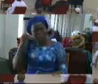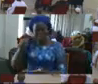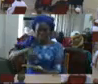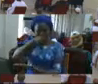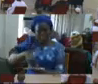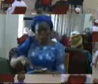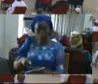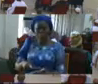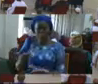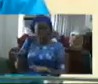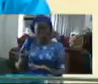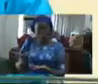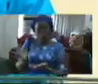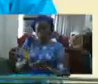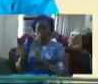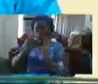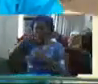Now I'll tell you why.